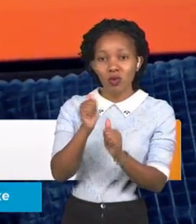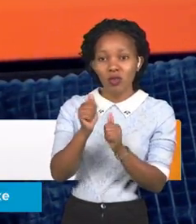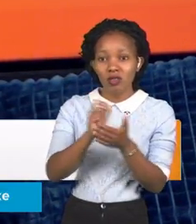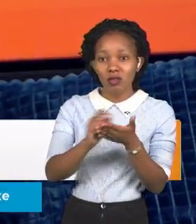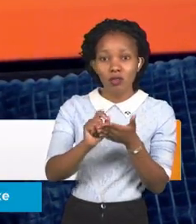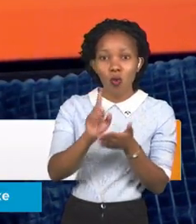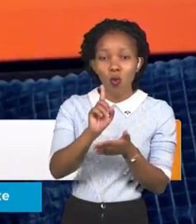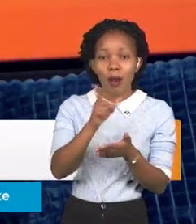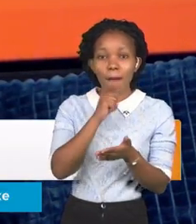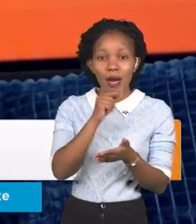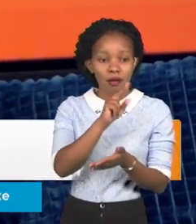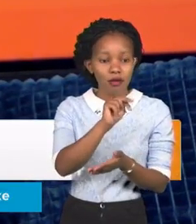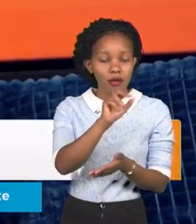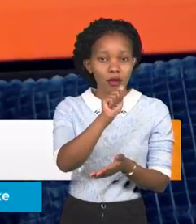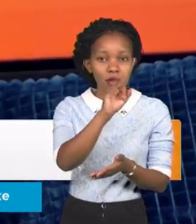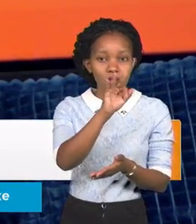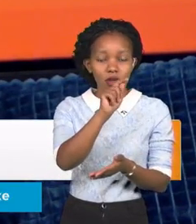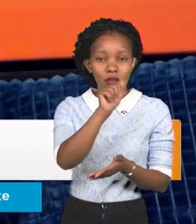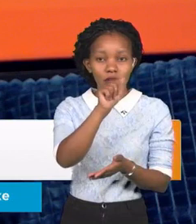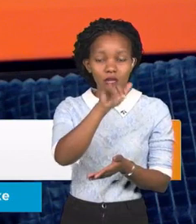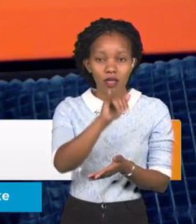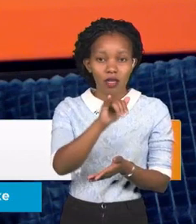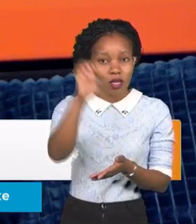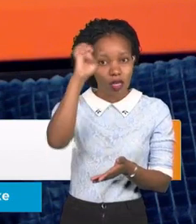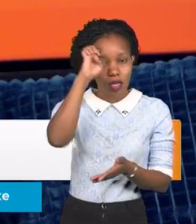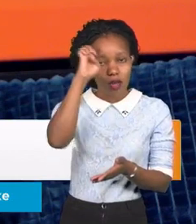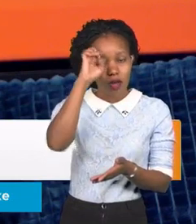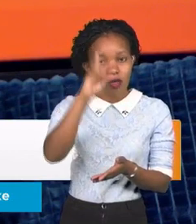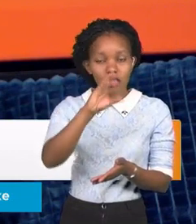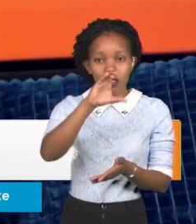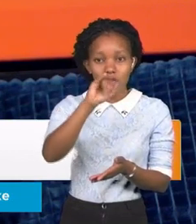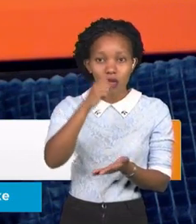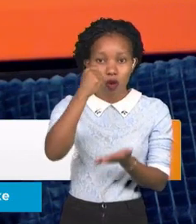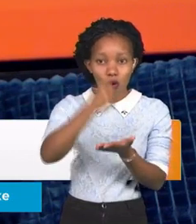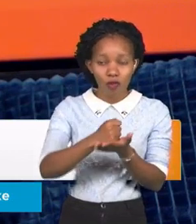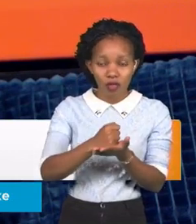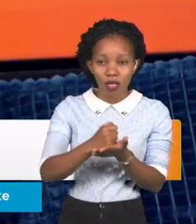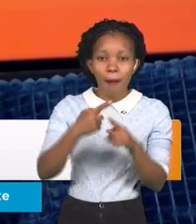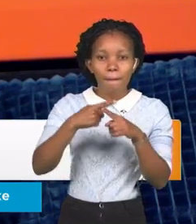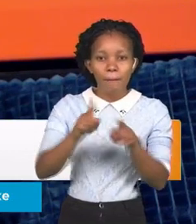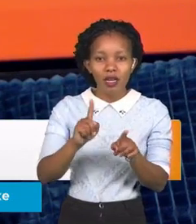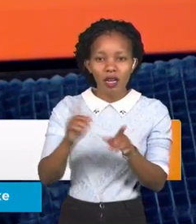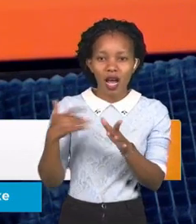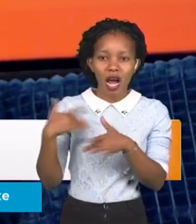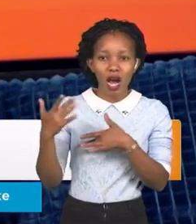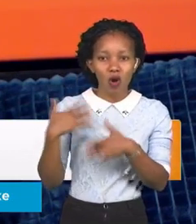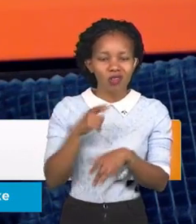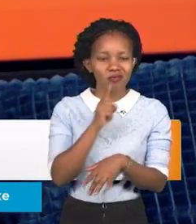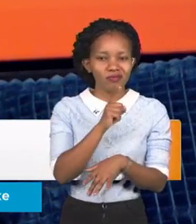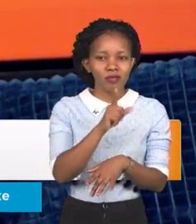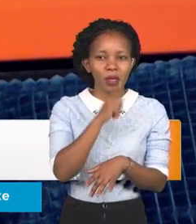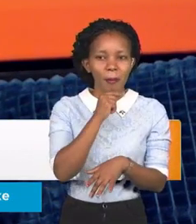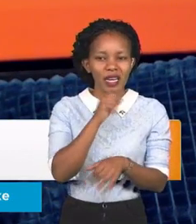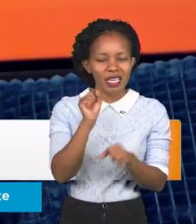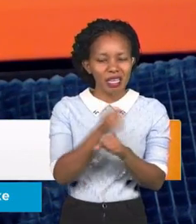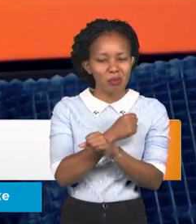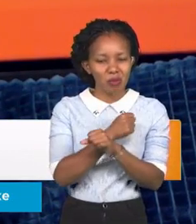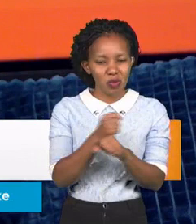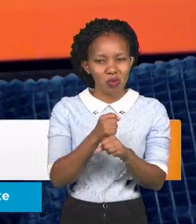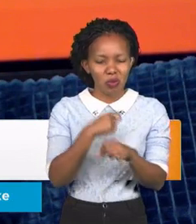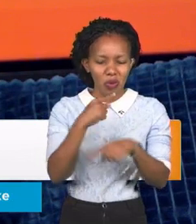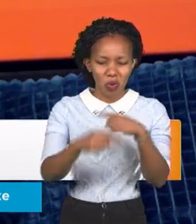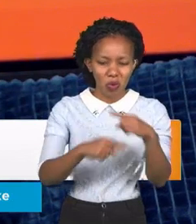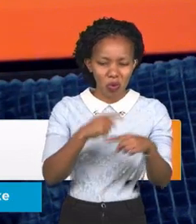Naftali Kinuthia at the Eldoret East Directorate of Criminal Investigation offices. Now, according to the testimony, the young man could not take it